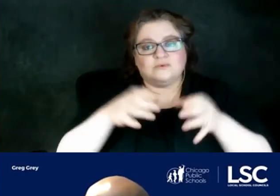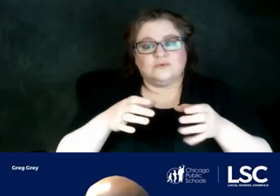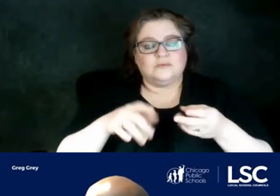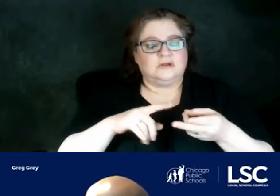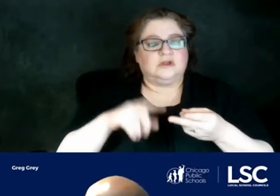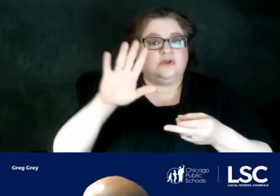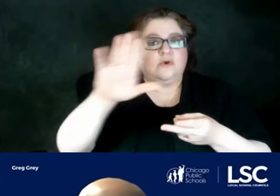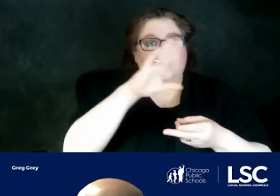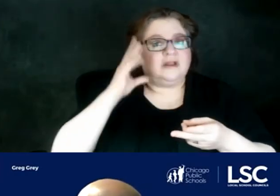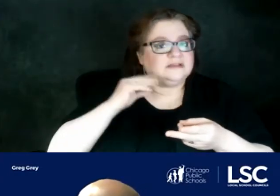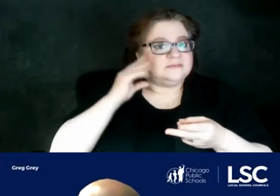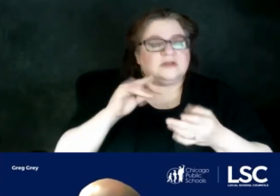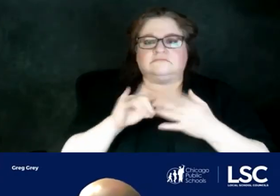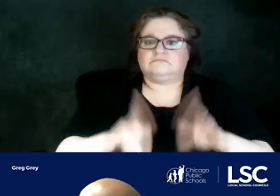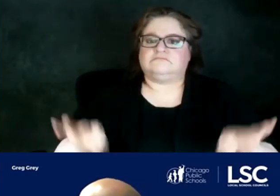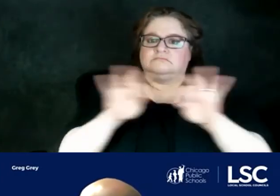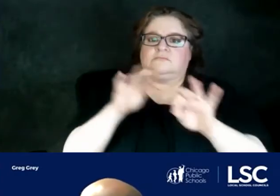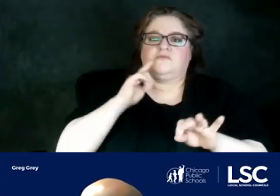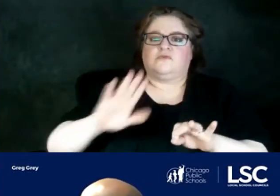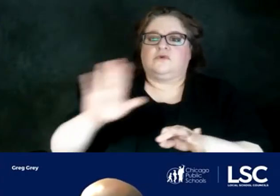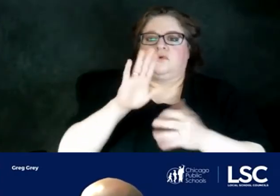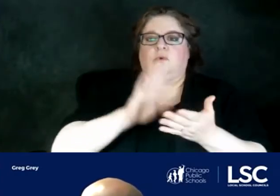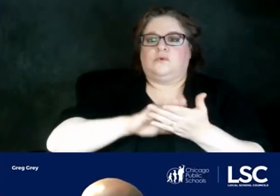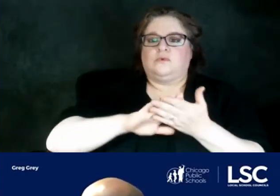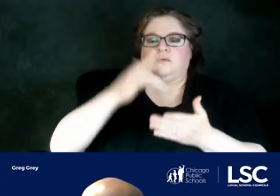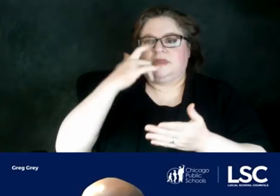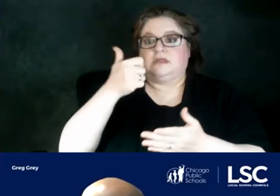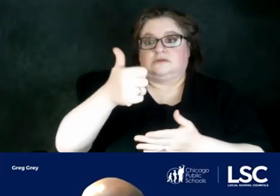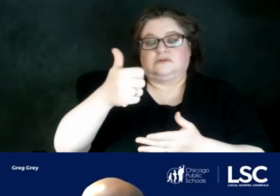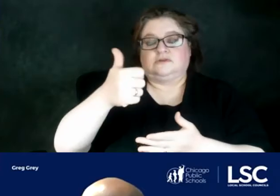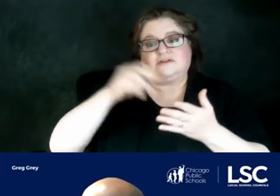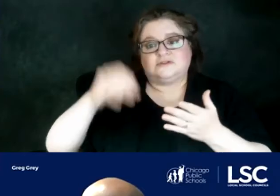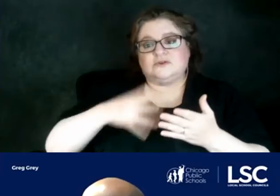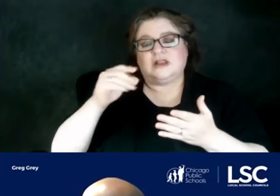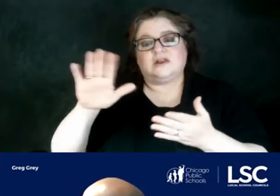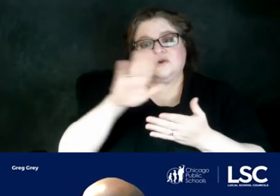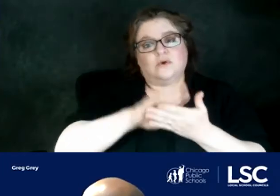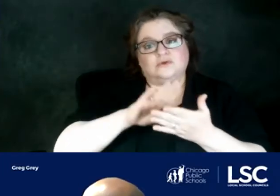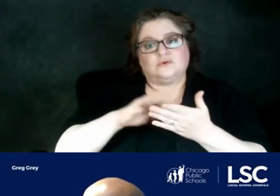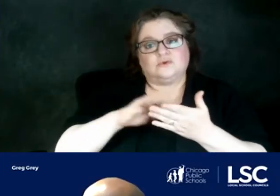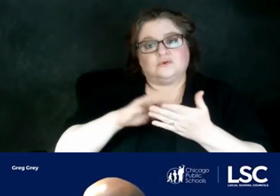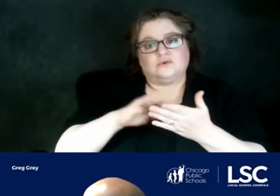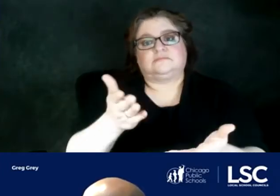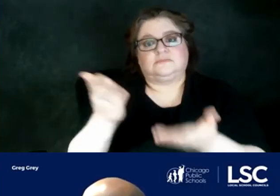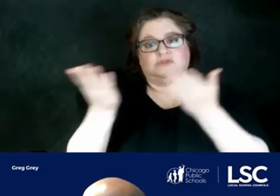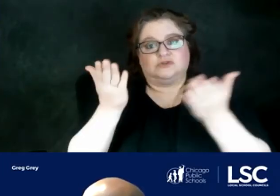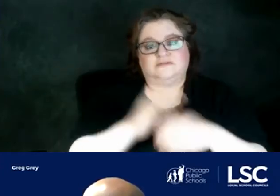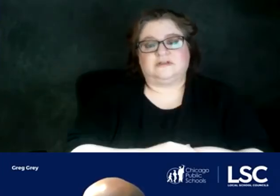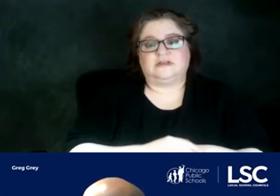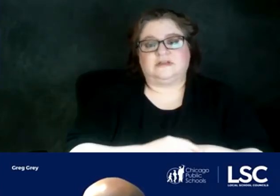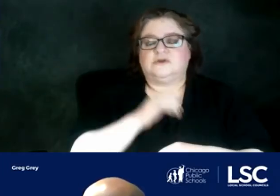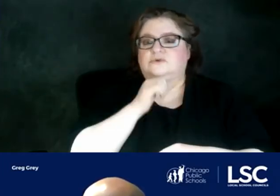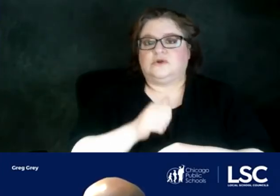you've had, that's important for your school because you are a student and your school is serving you. So don't not